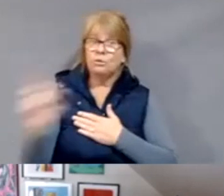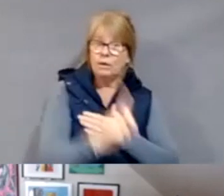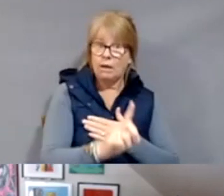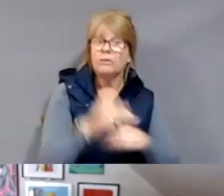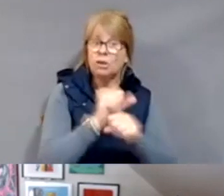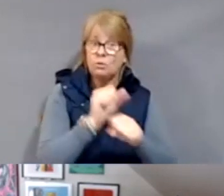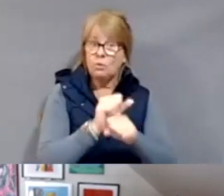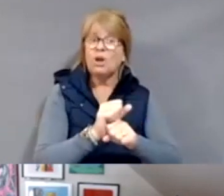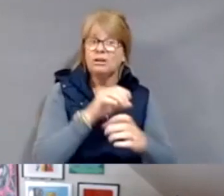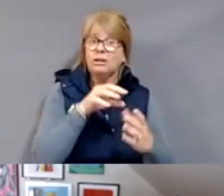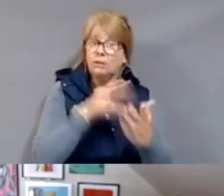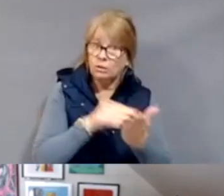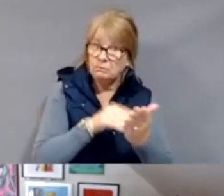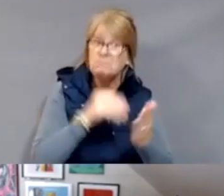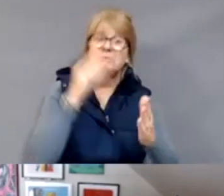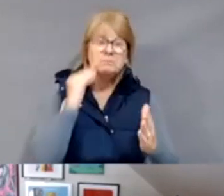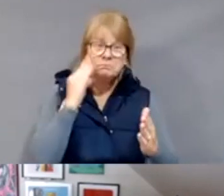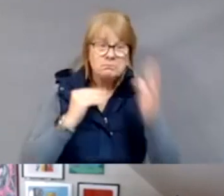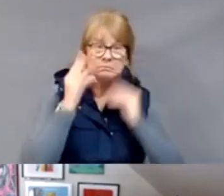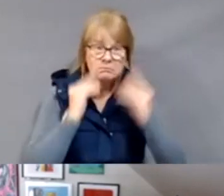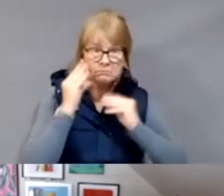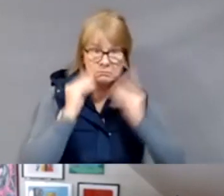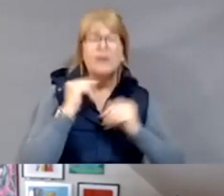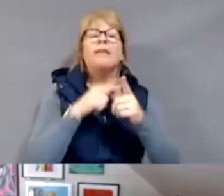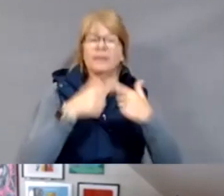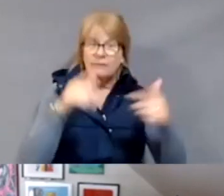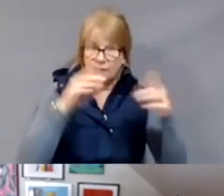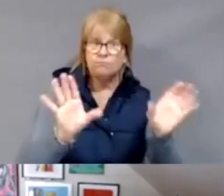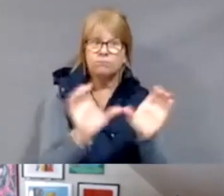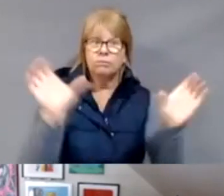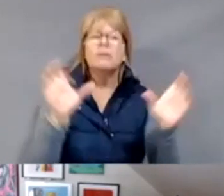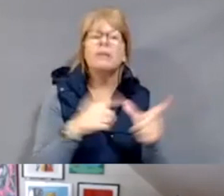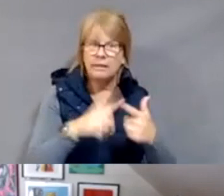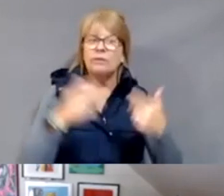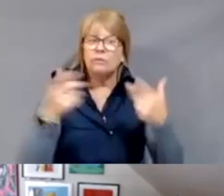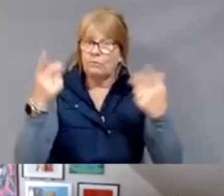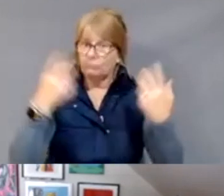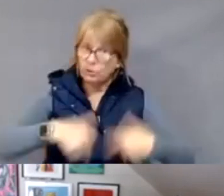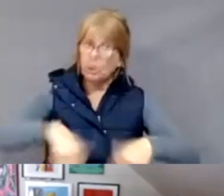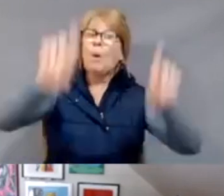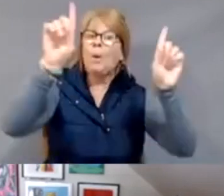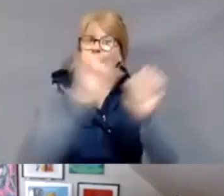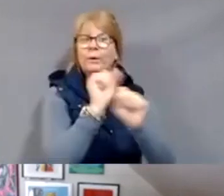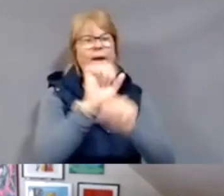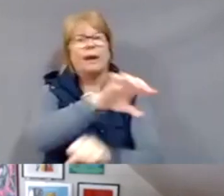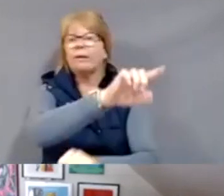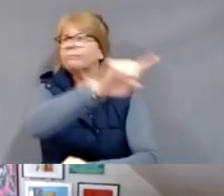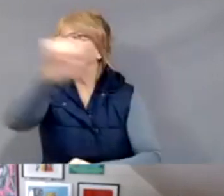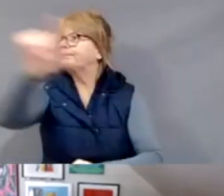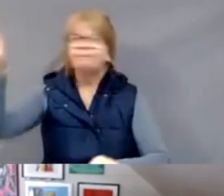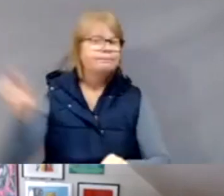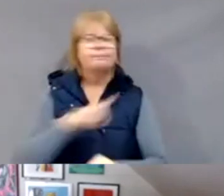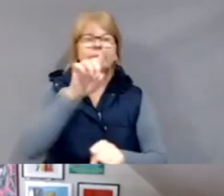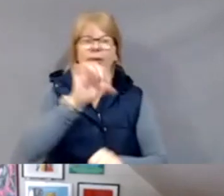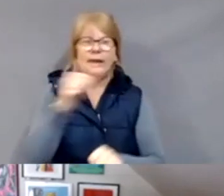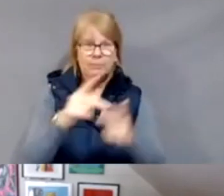apprenticeship here, you get your equity card, and then you're a free bird and you can work for whomever you want. But you